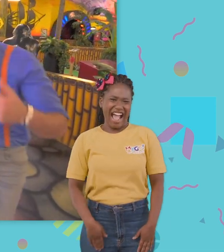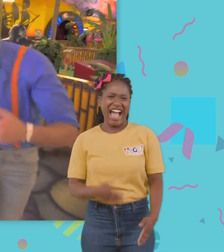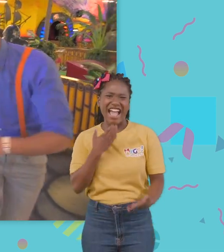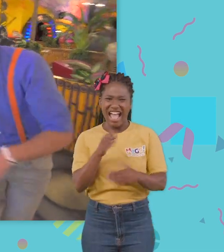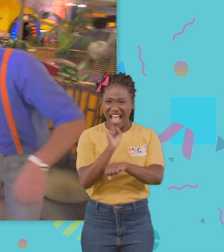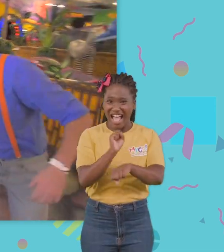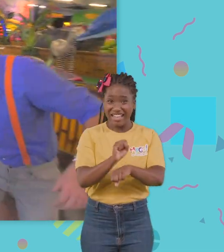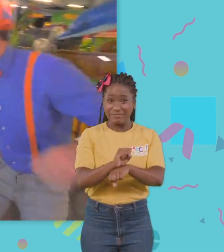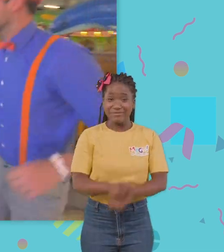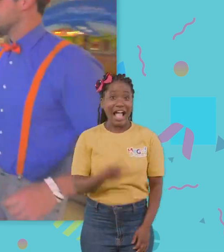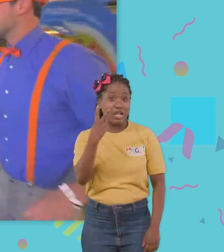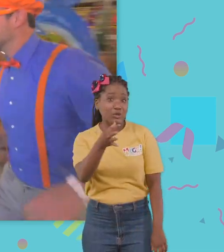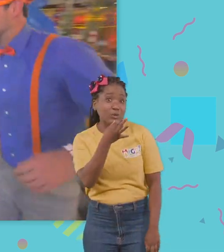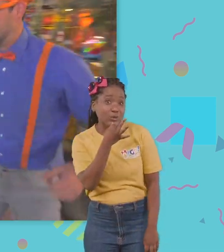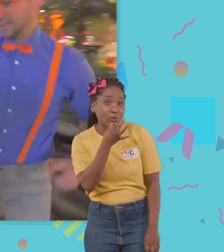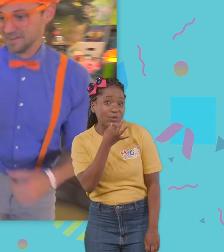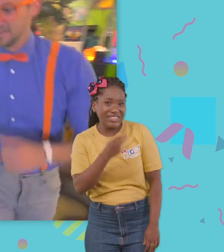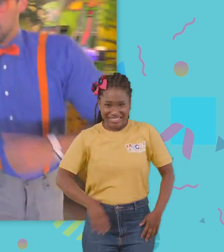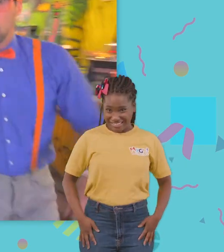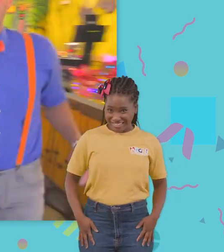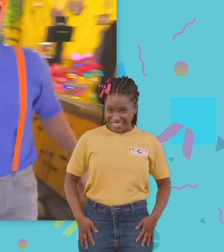Yeah, good job. Okay, see you soon.